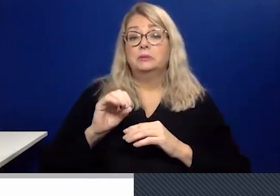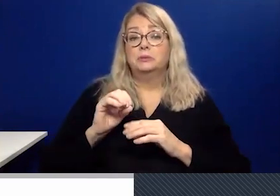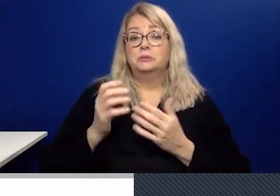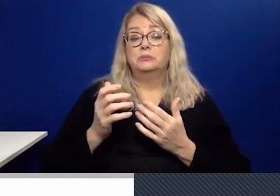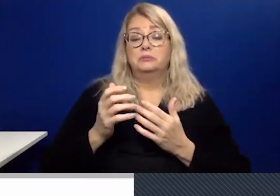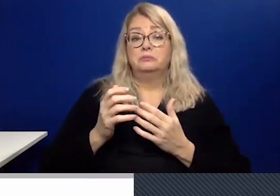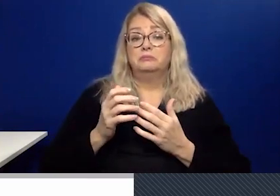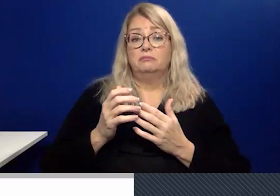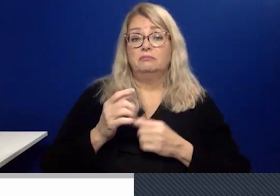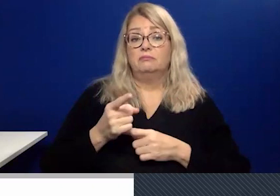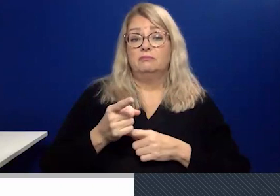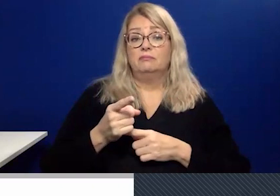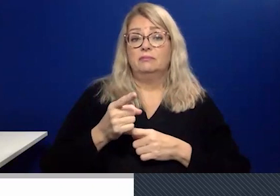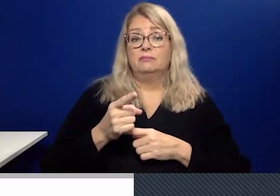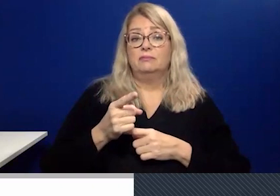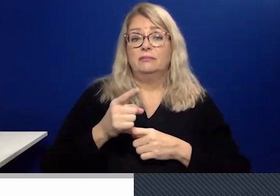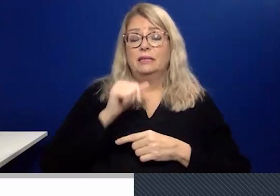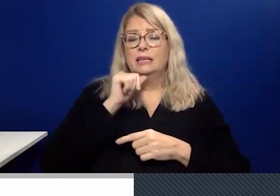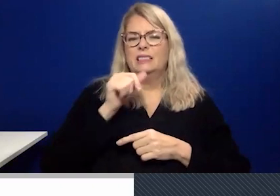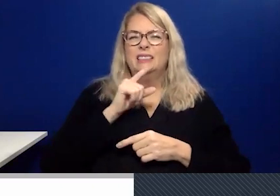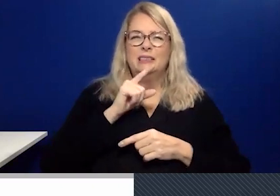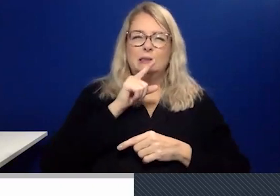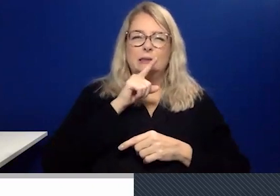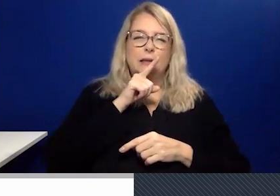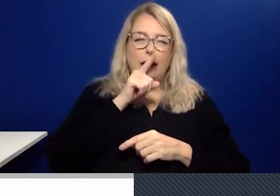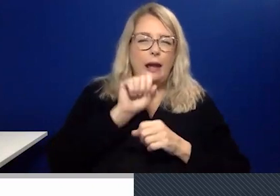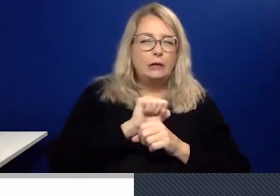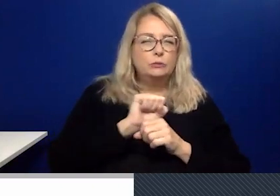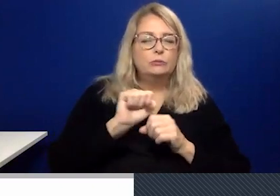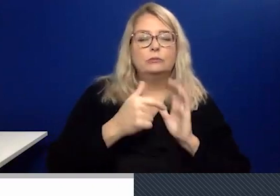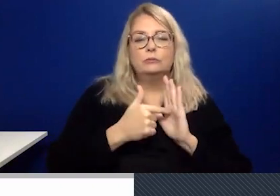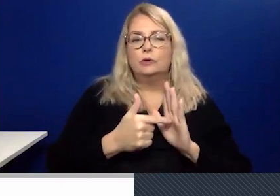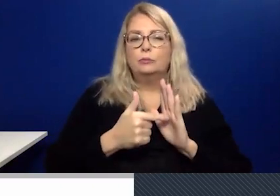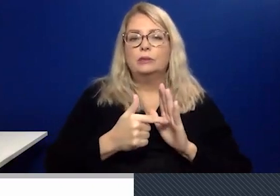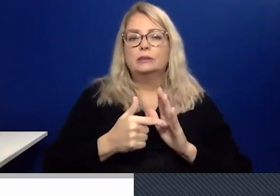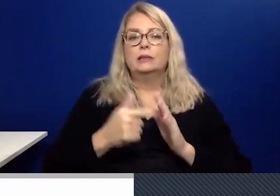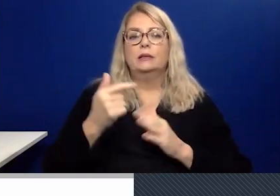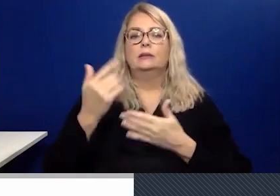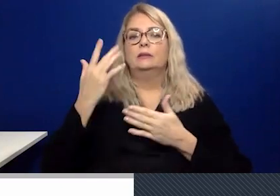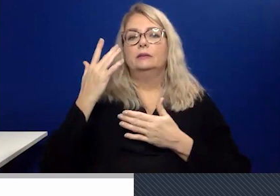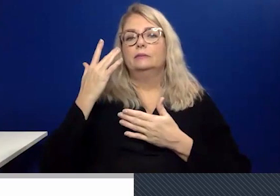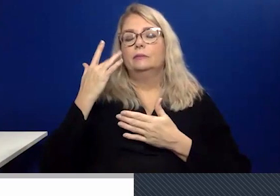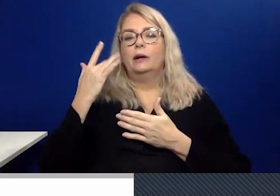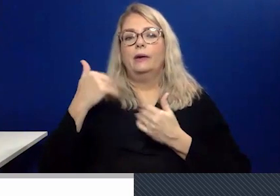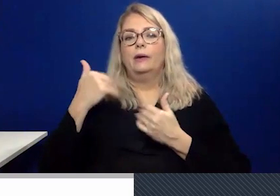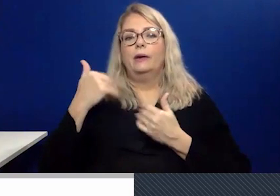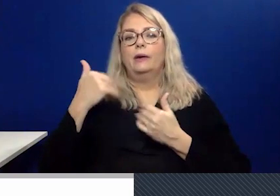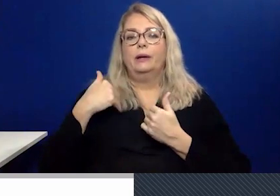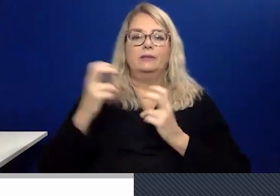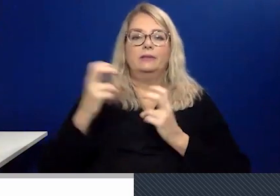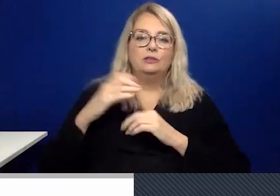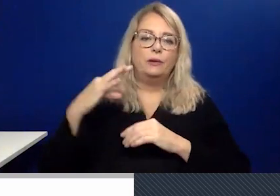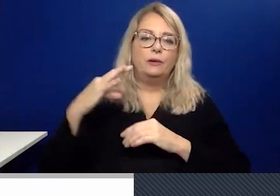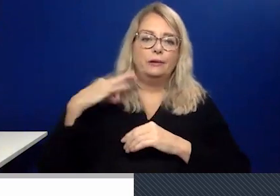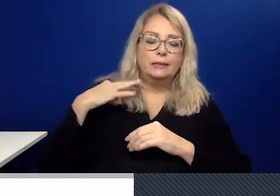I said, this doesn't actually really represent, because we've got an issue on the application on CCC Apply that